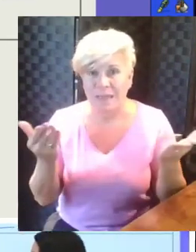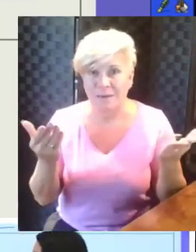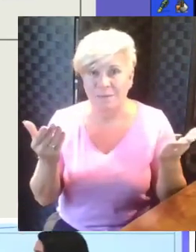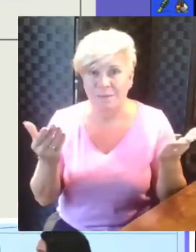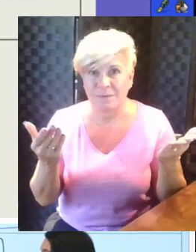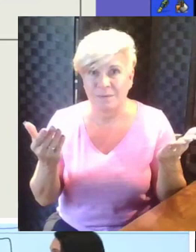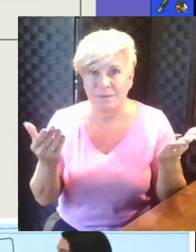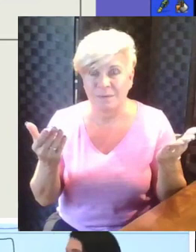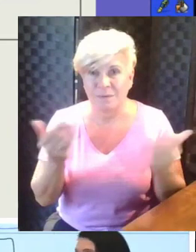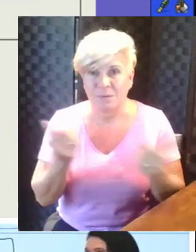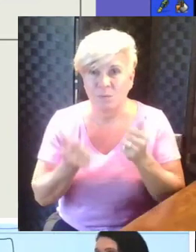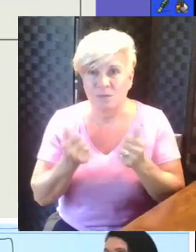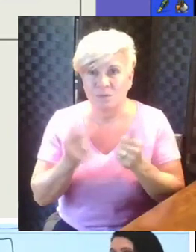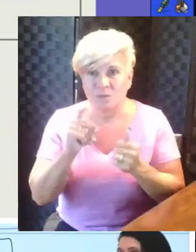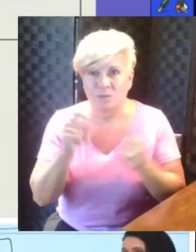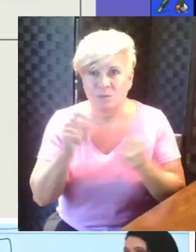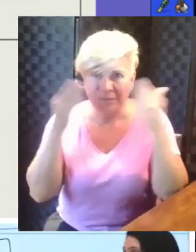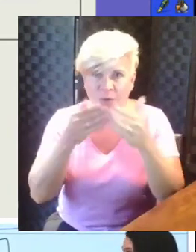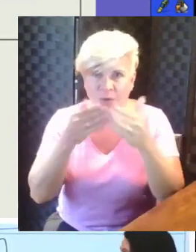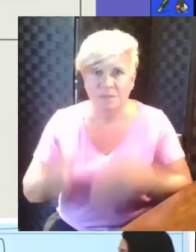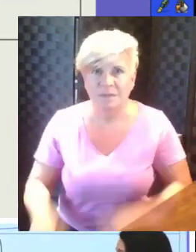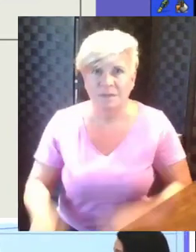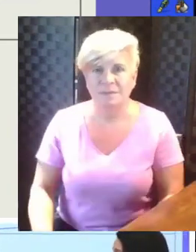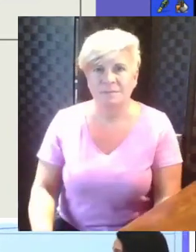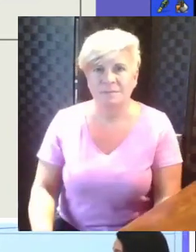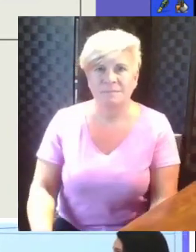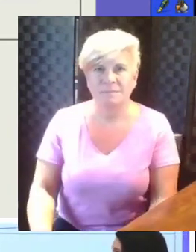now. Which one should you be focused on?